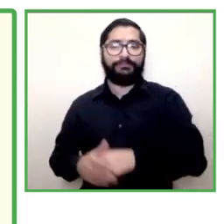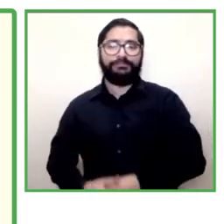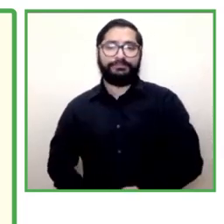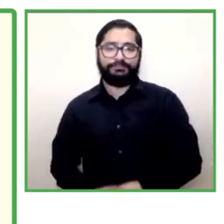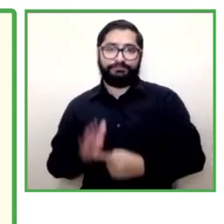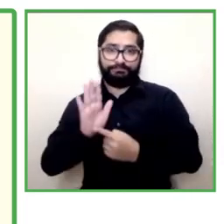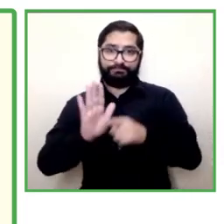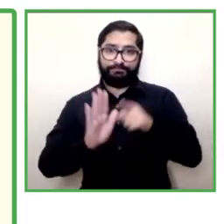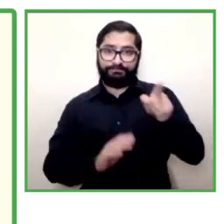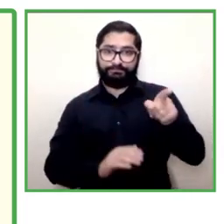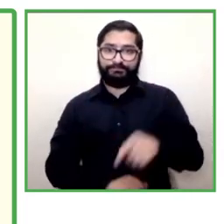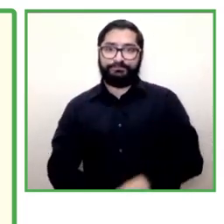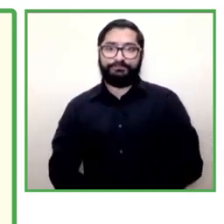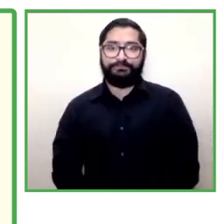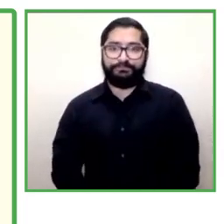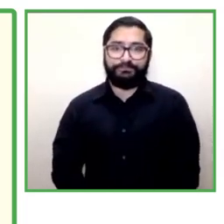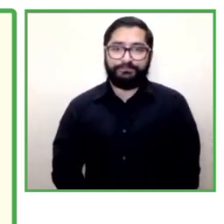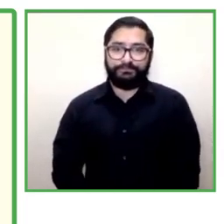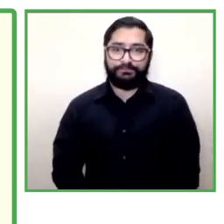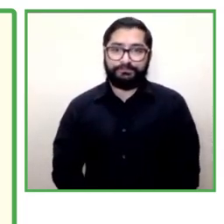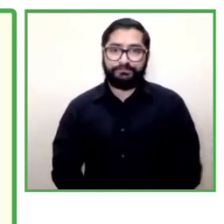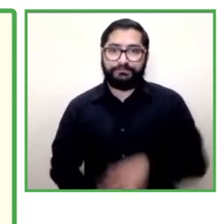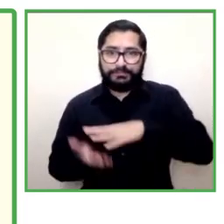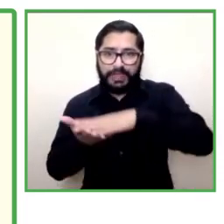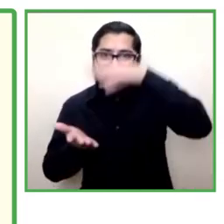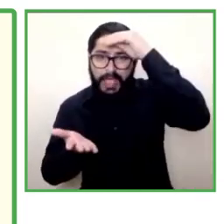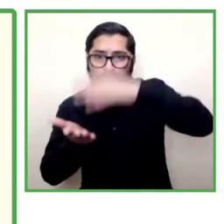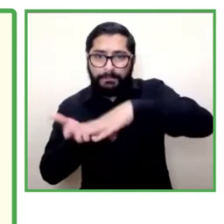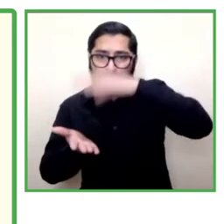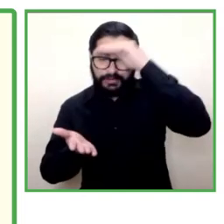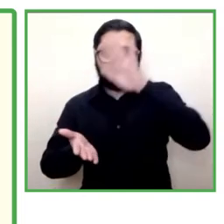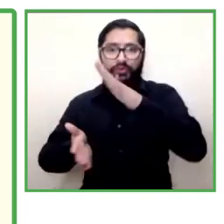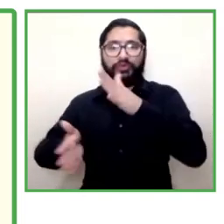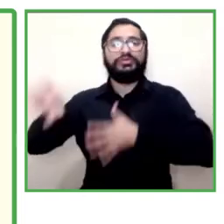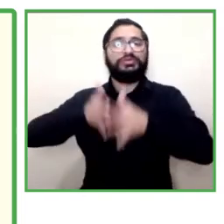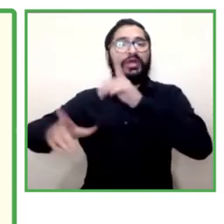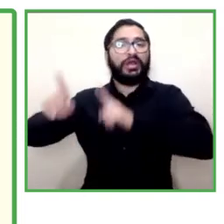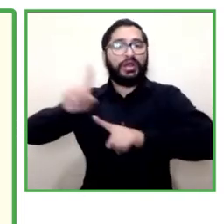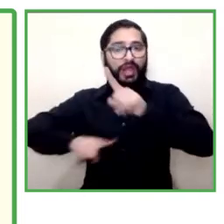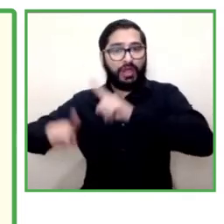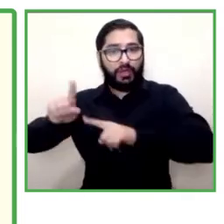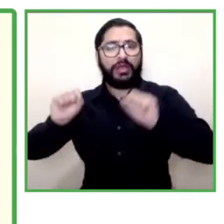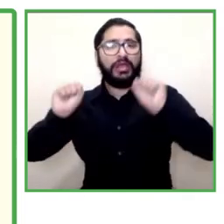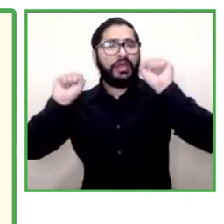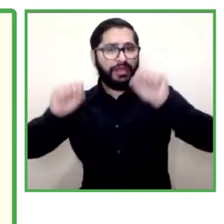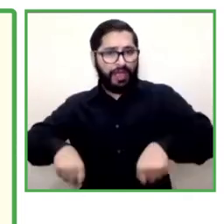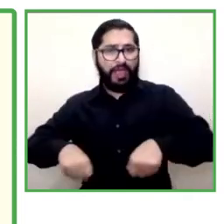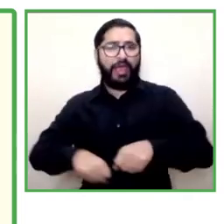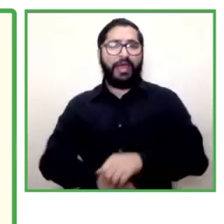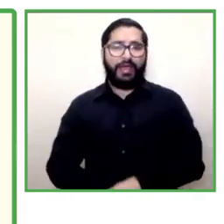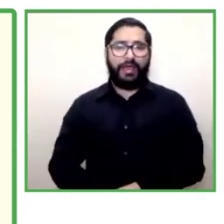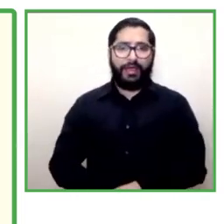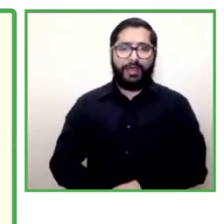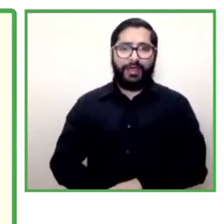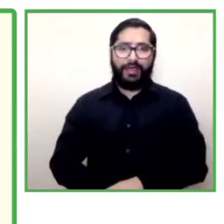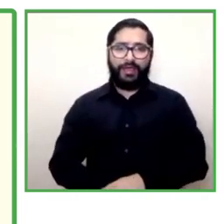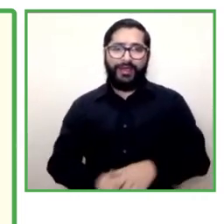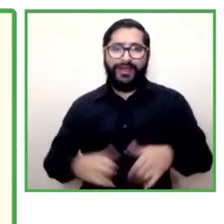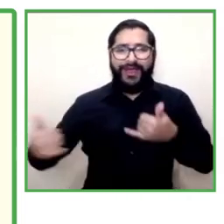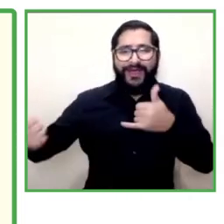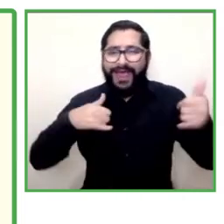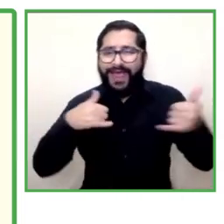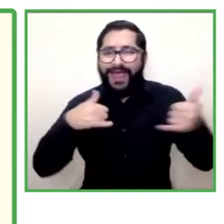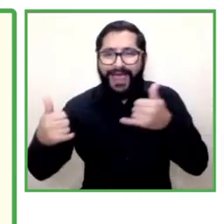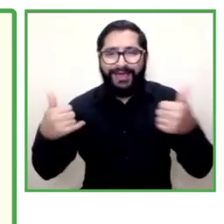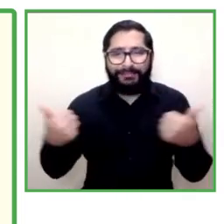helps you play around with whatever you are trying to achieve with your child. So if your child is, let's say, 3 years old, it has very